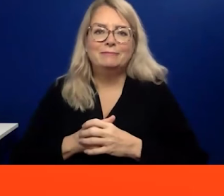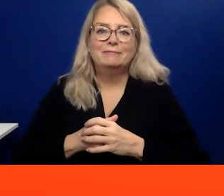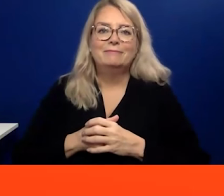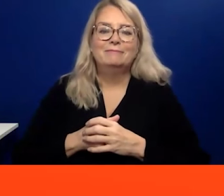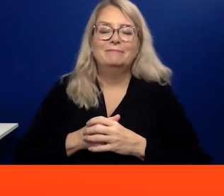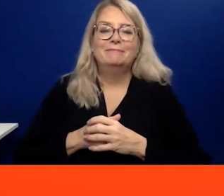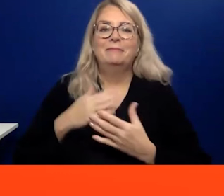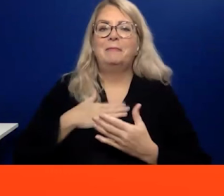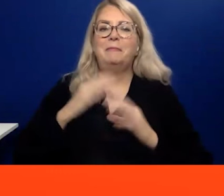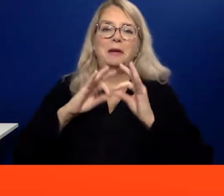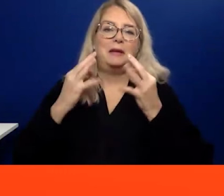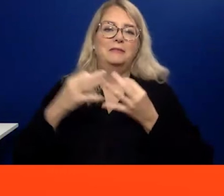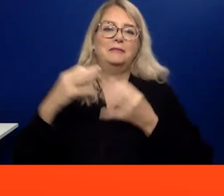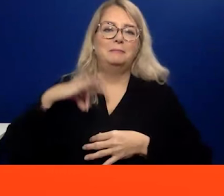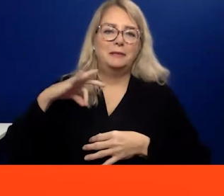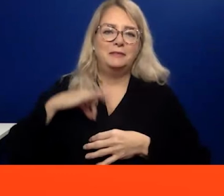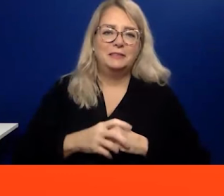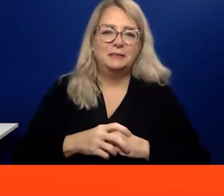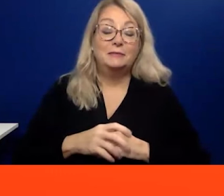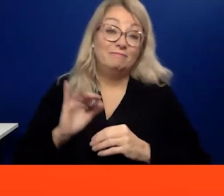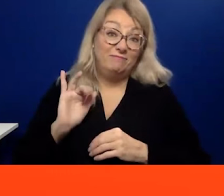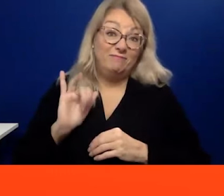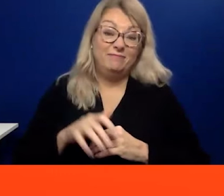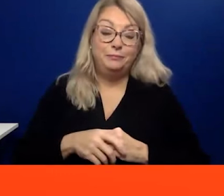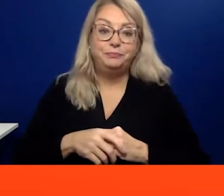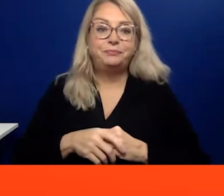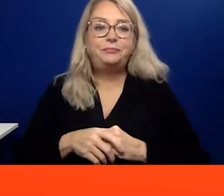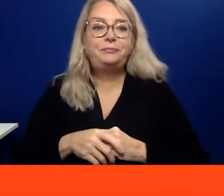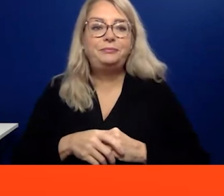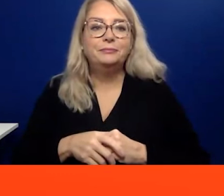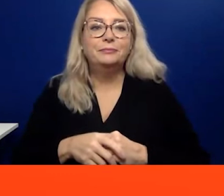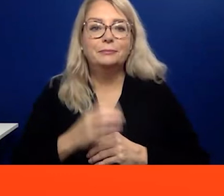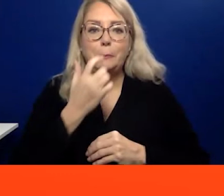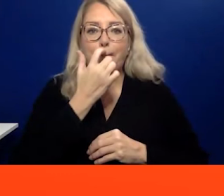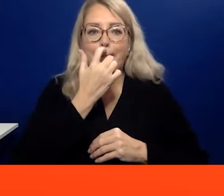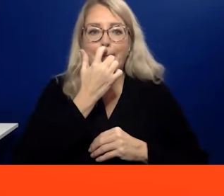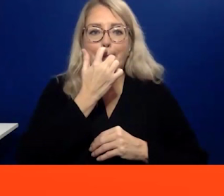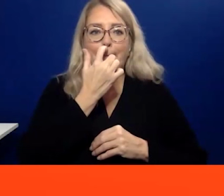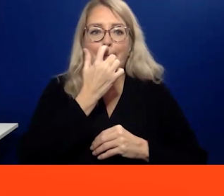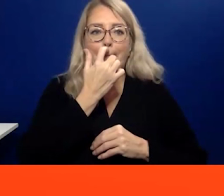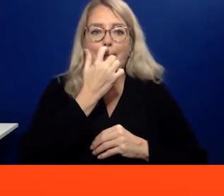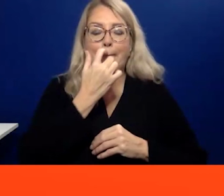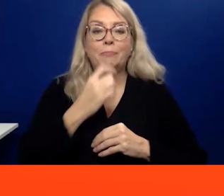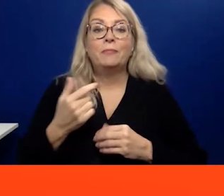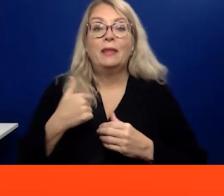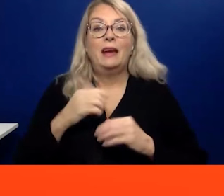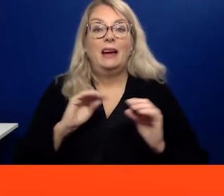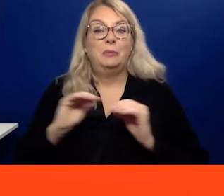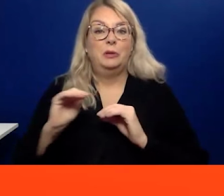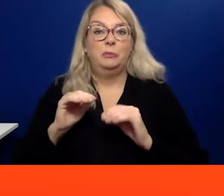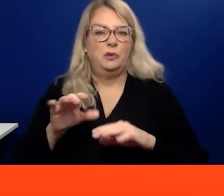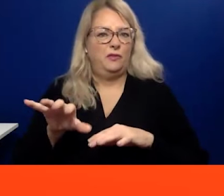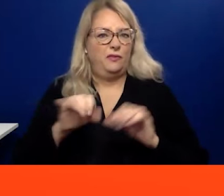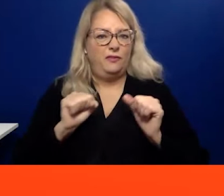Slower learning, yet more integrative knowledge. And I'm going to move quickly here. Aging does